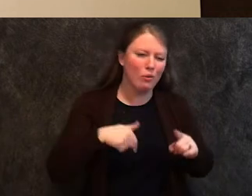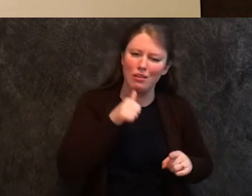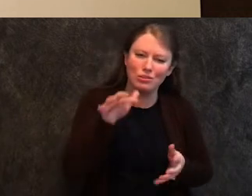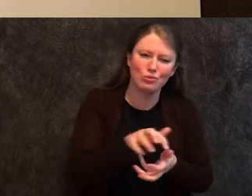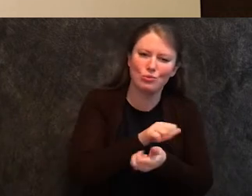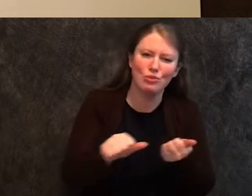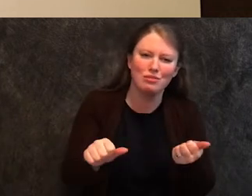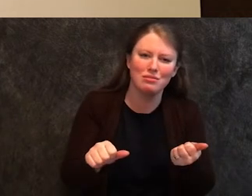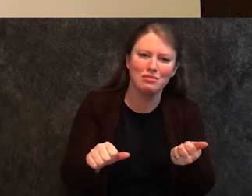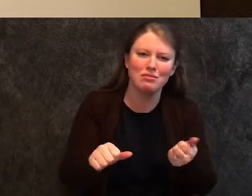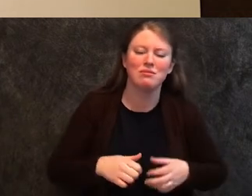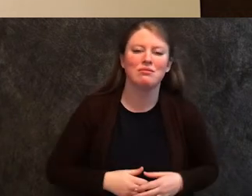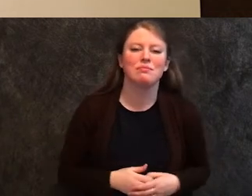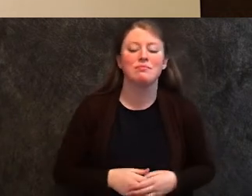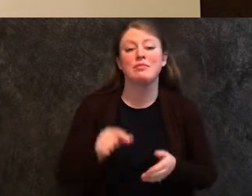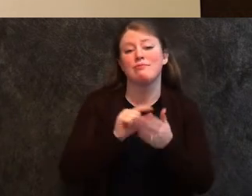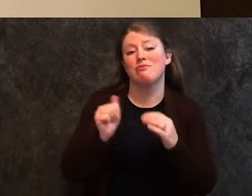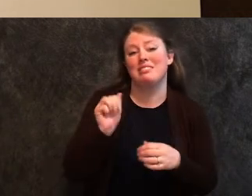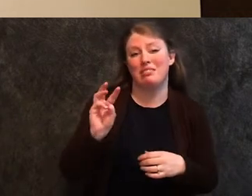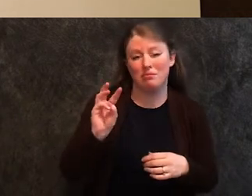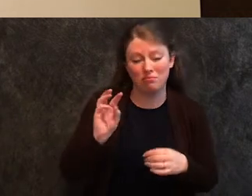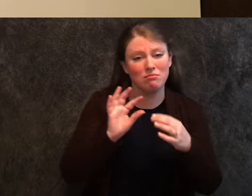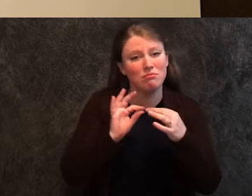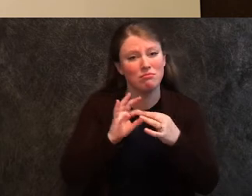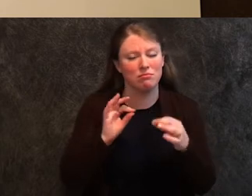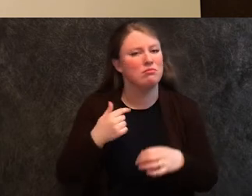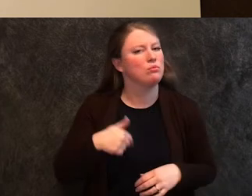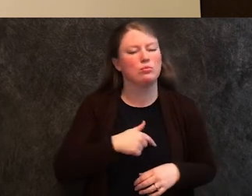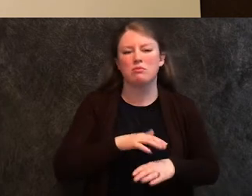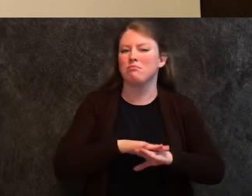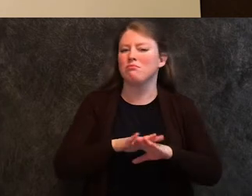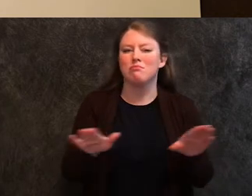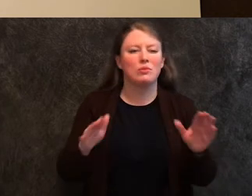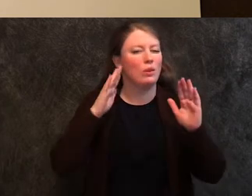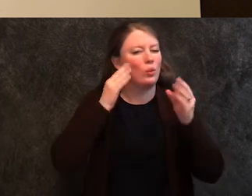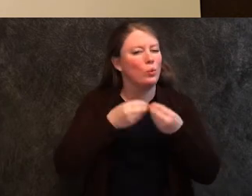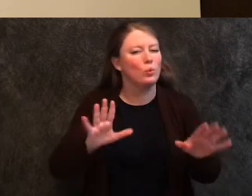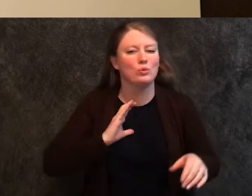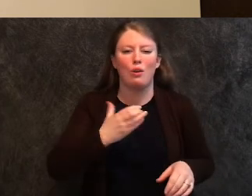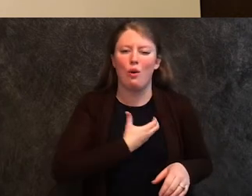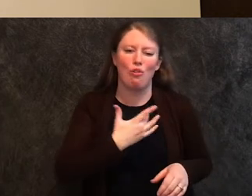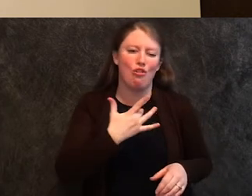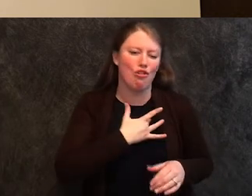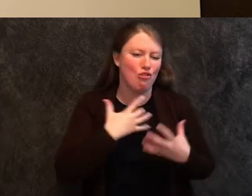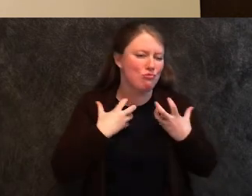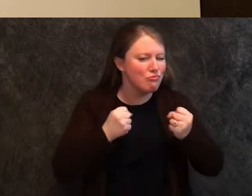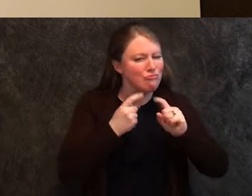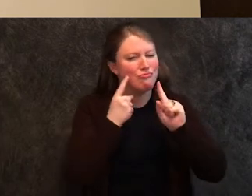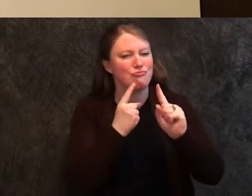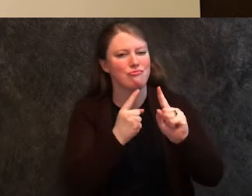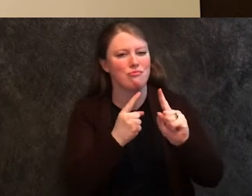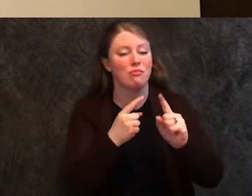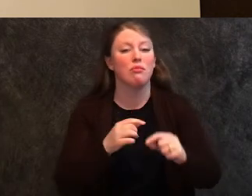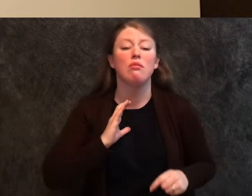destroyed." And then in verse 16 it says, "So we do not lose heart. Though our outer self is